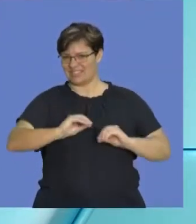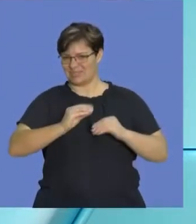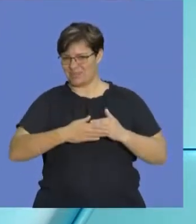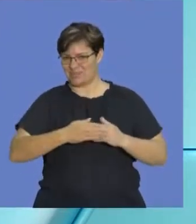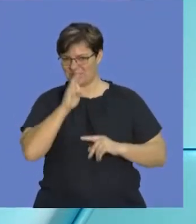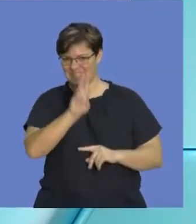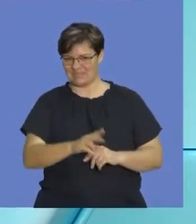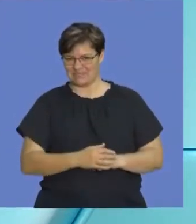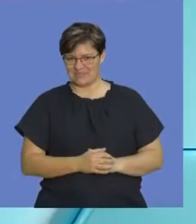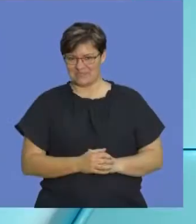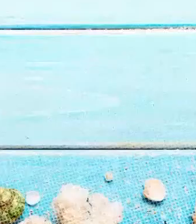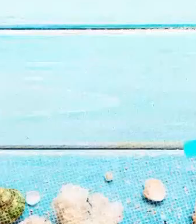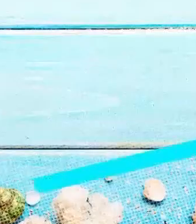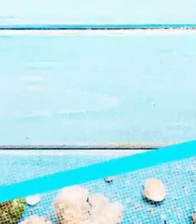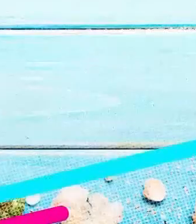See you just now.